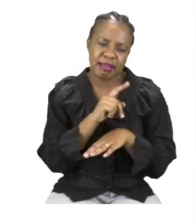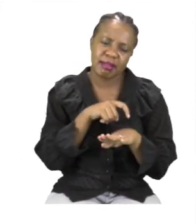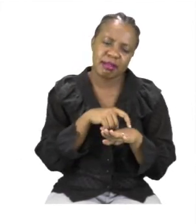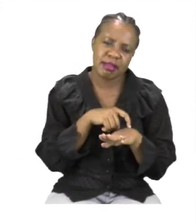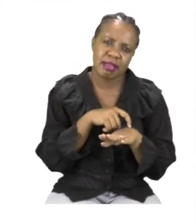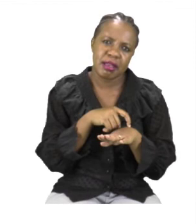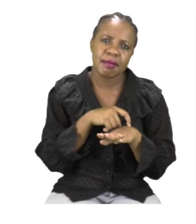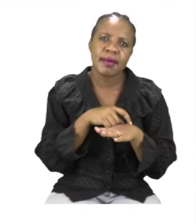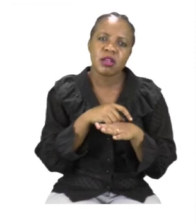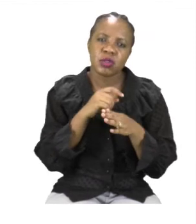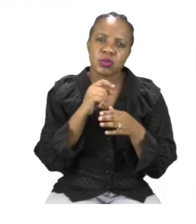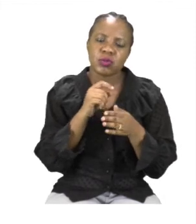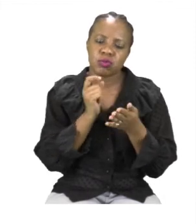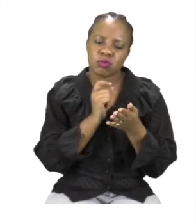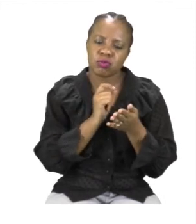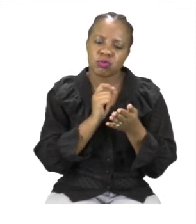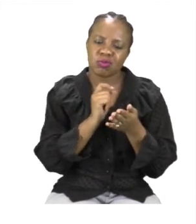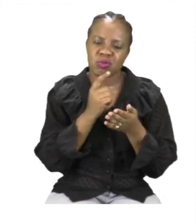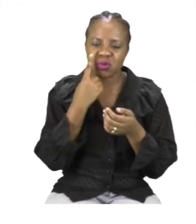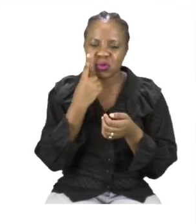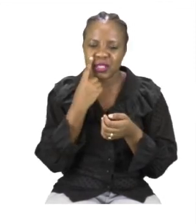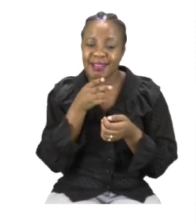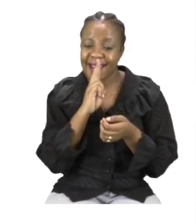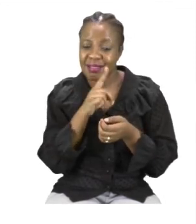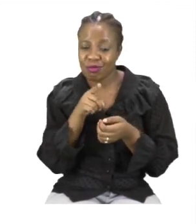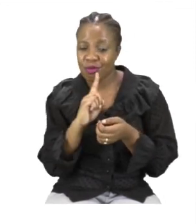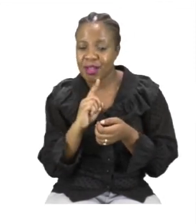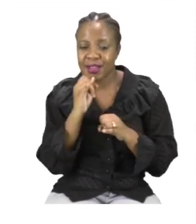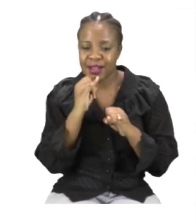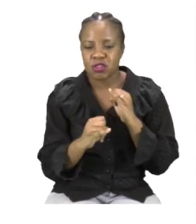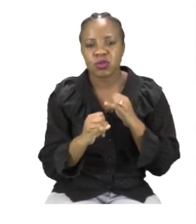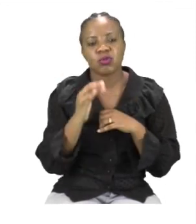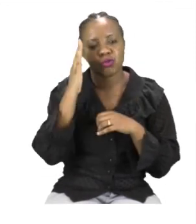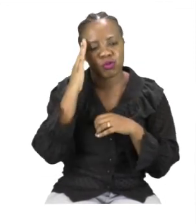for your answer completion. So let us read it together.